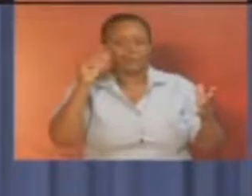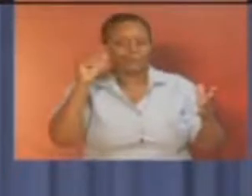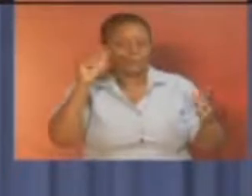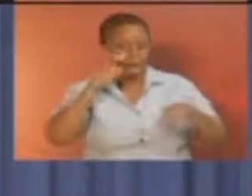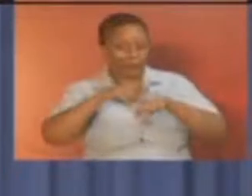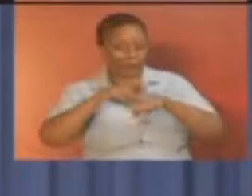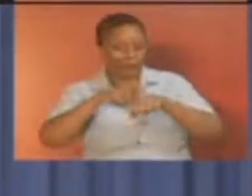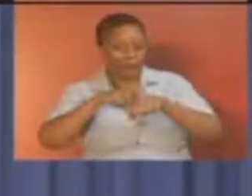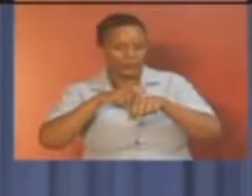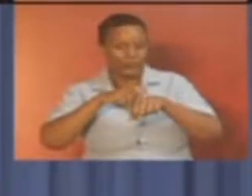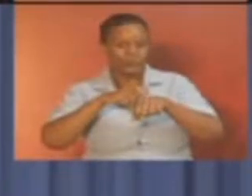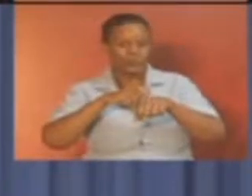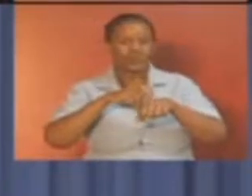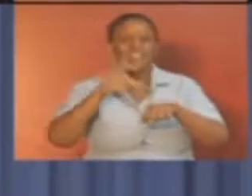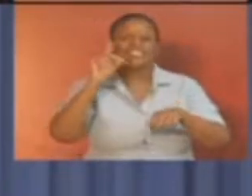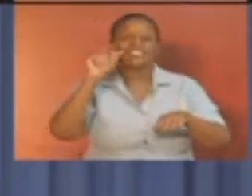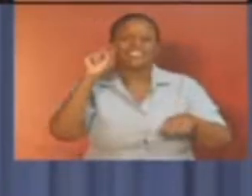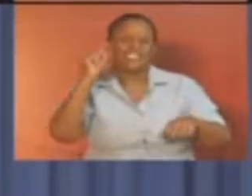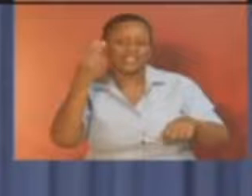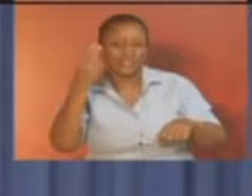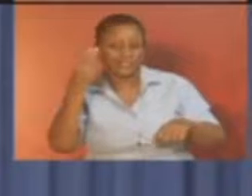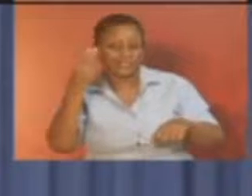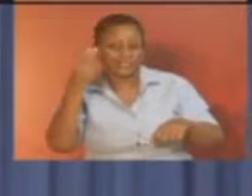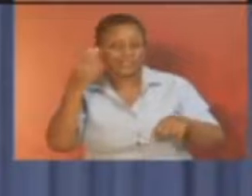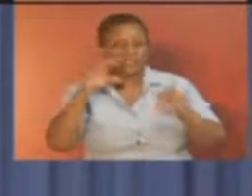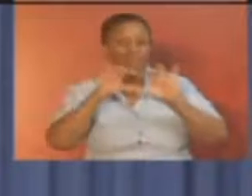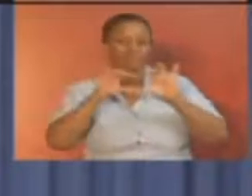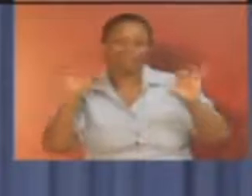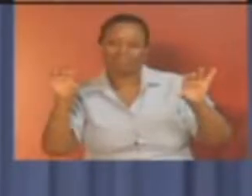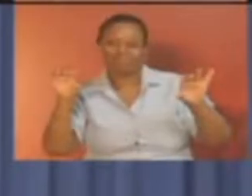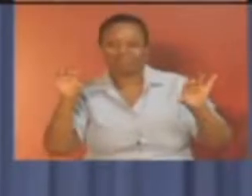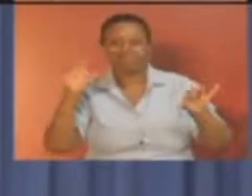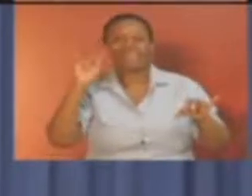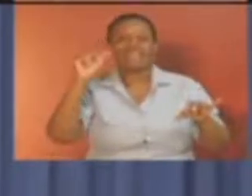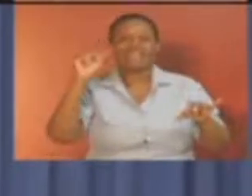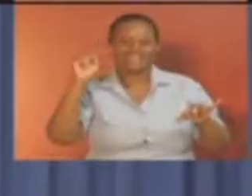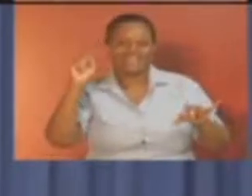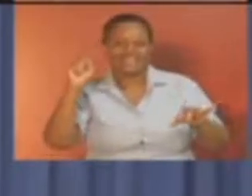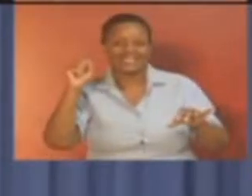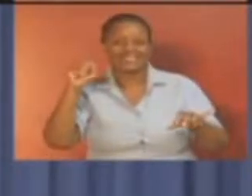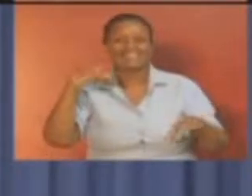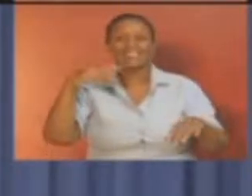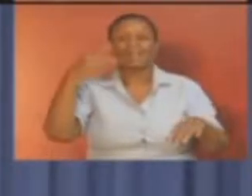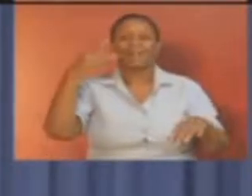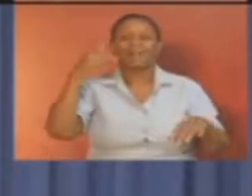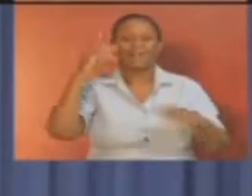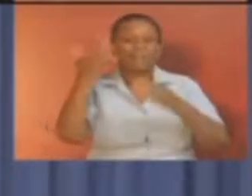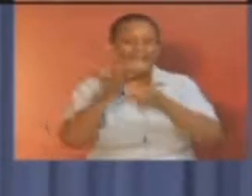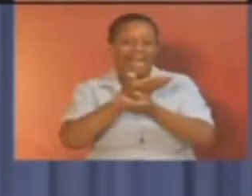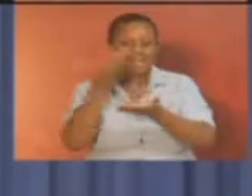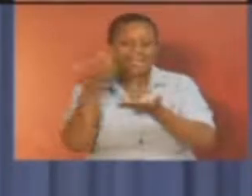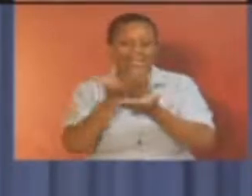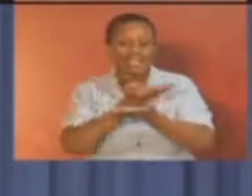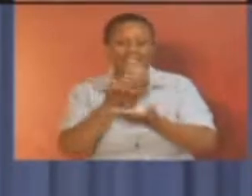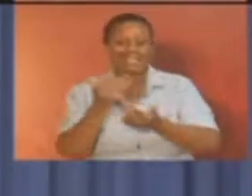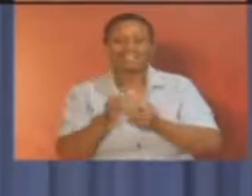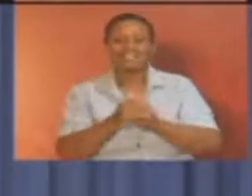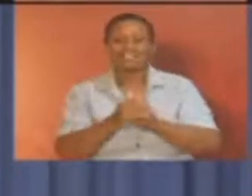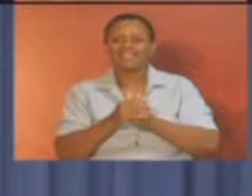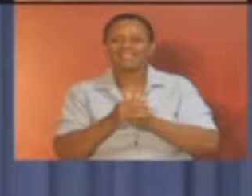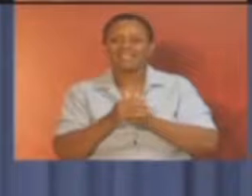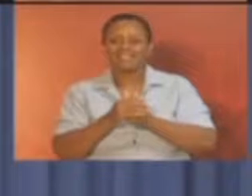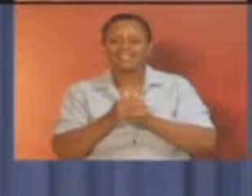dasheen, cassava, plantain, squash,